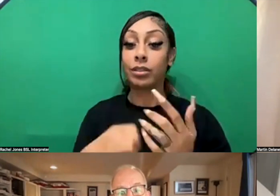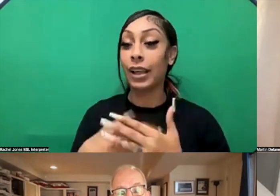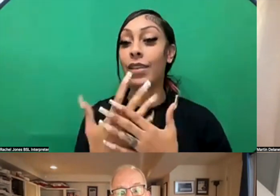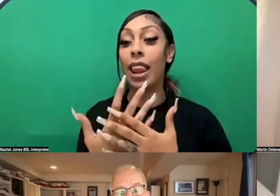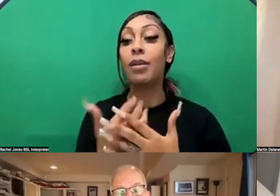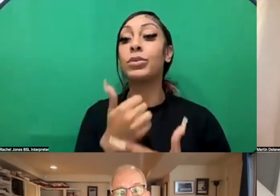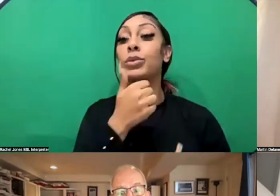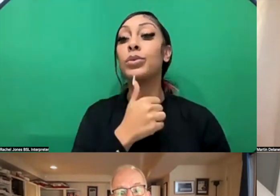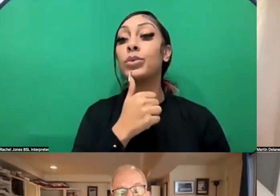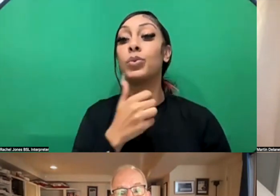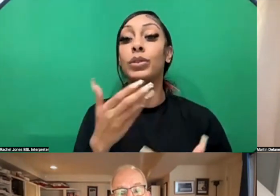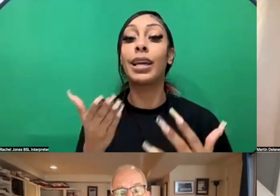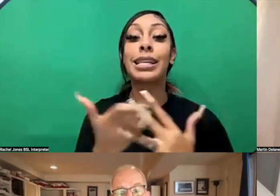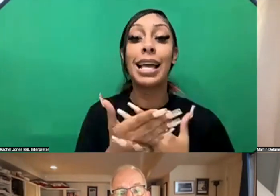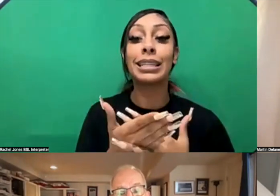using accessibility